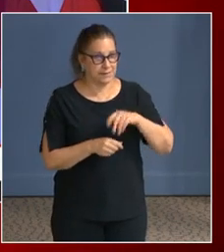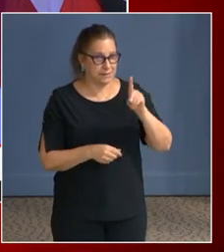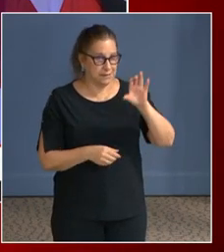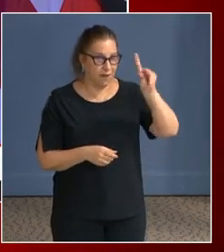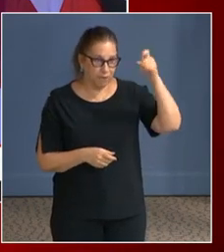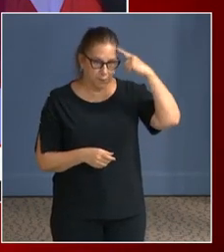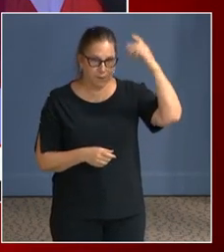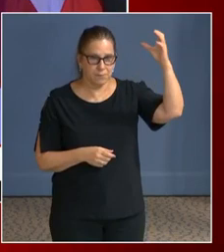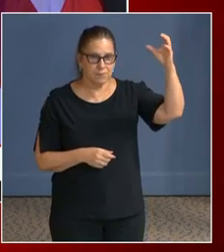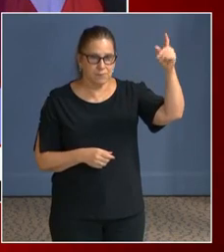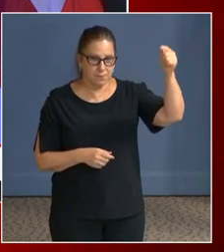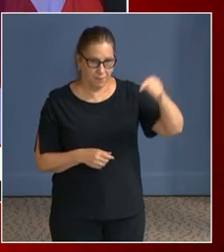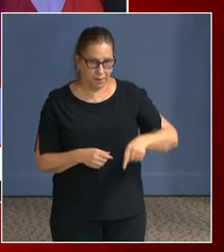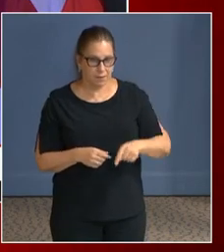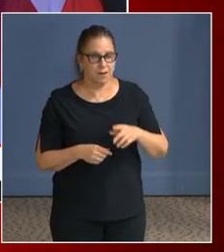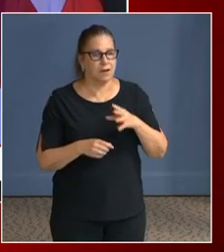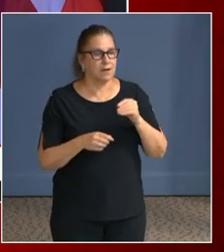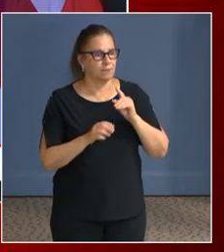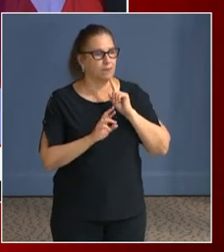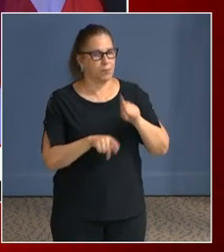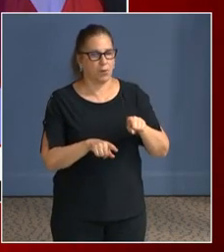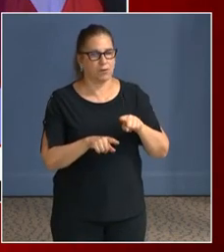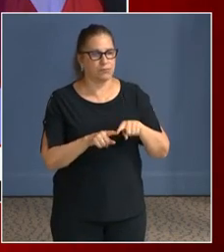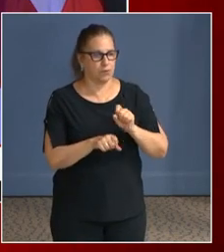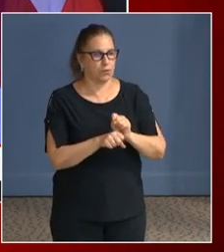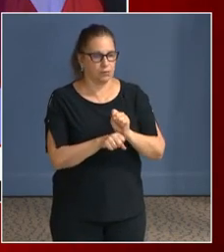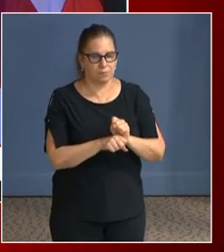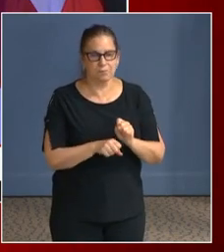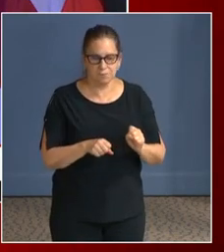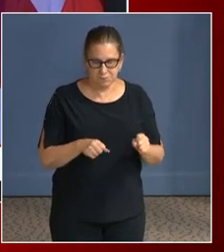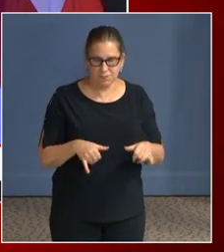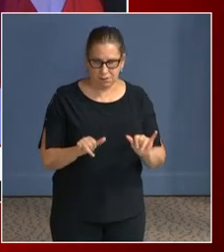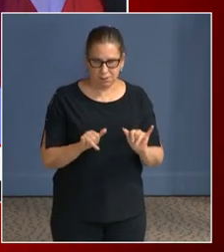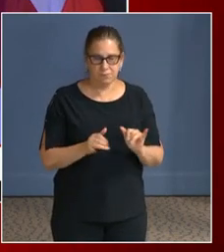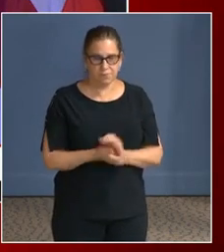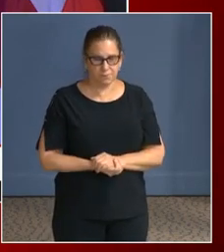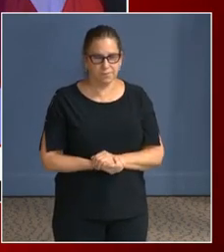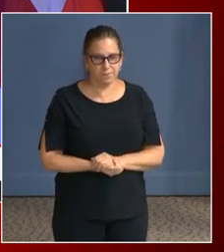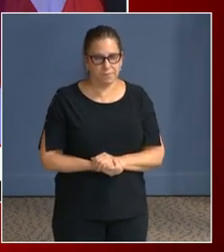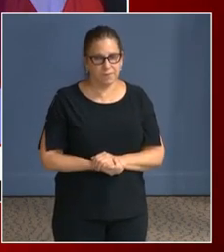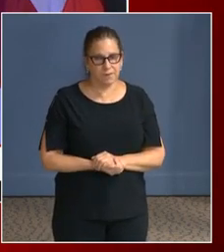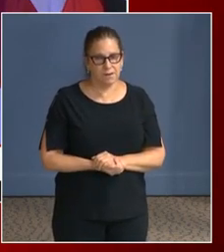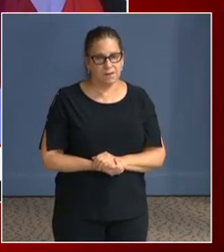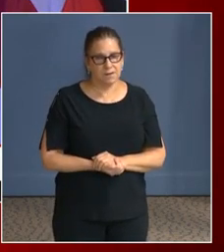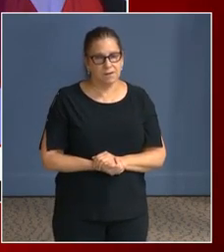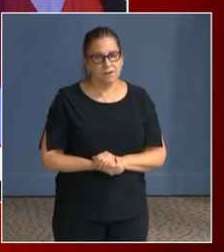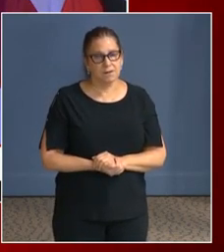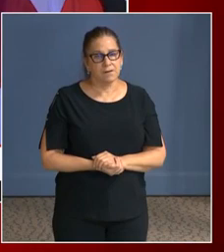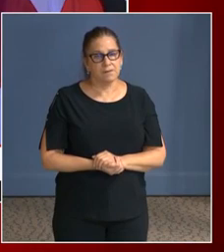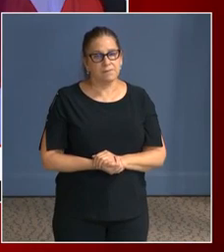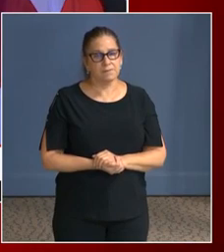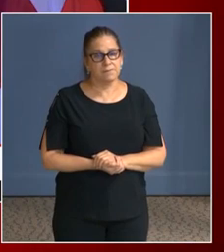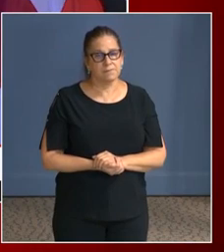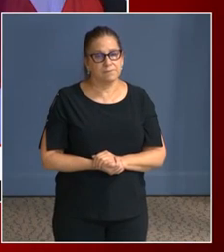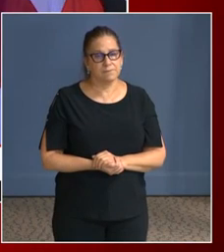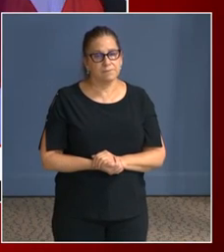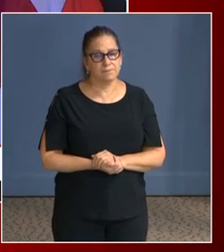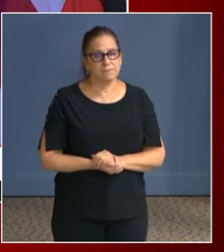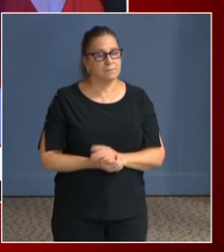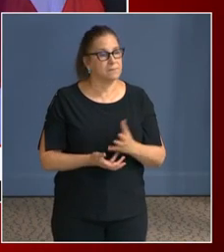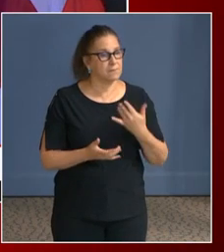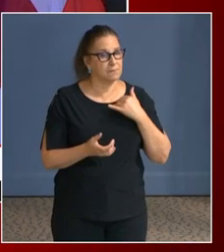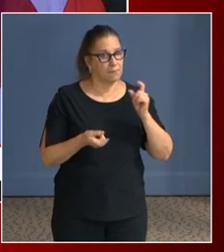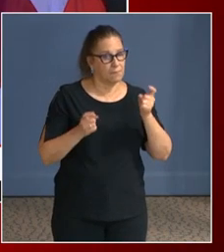to report to their workstations to do that. As for the question of what impact will these modified